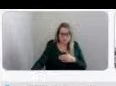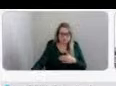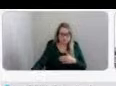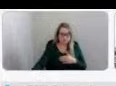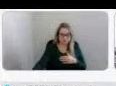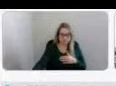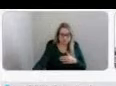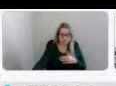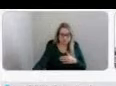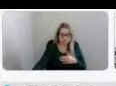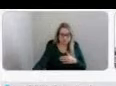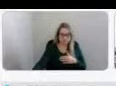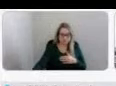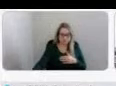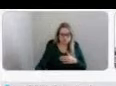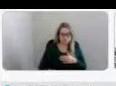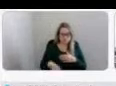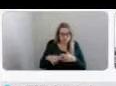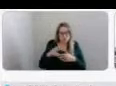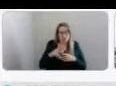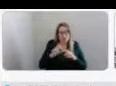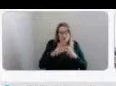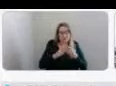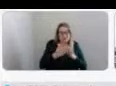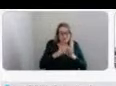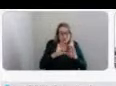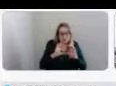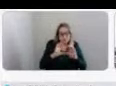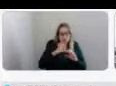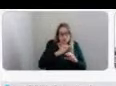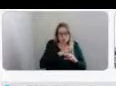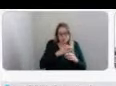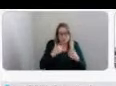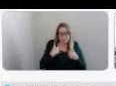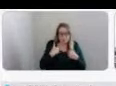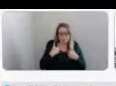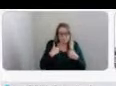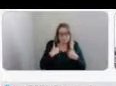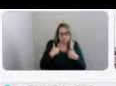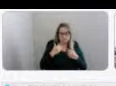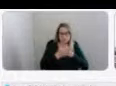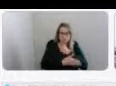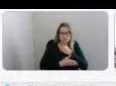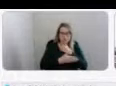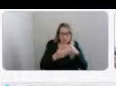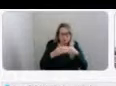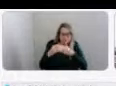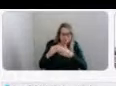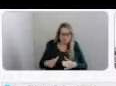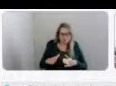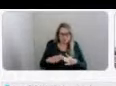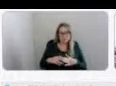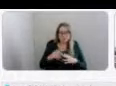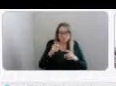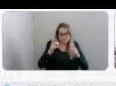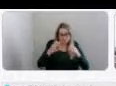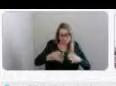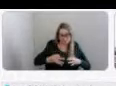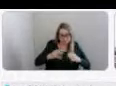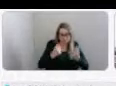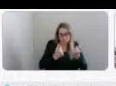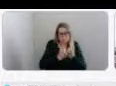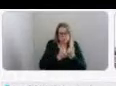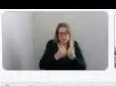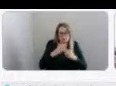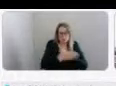border uh the city council has been in discussions with our community leadership and has unanimously supported the county maps